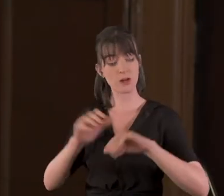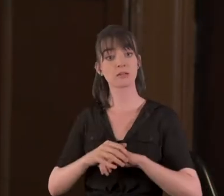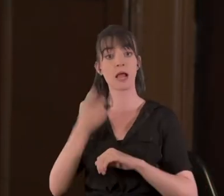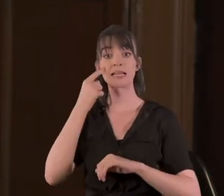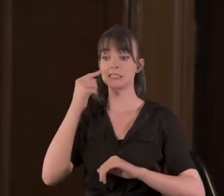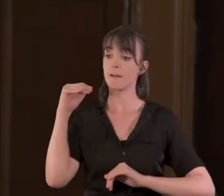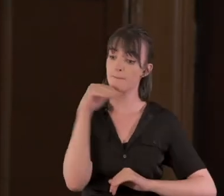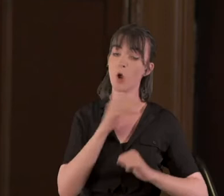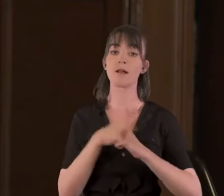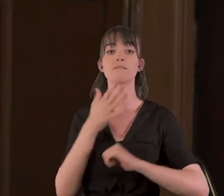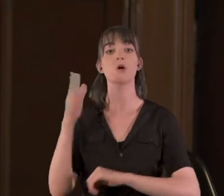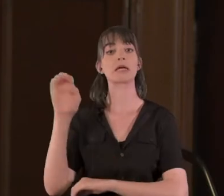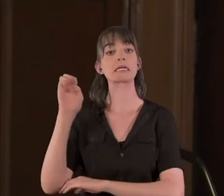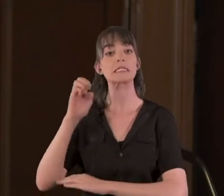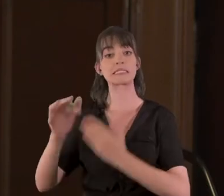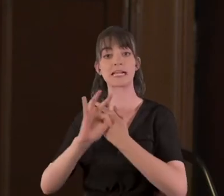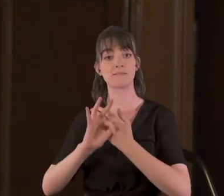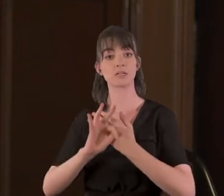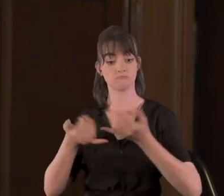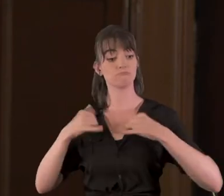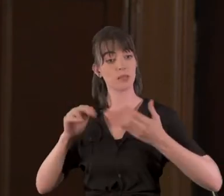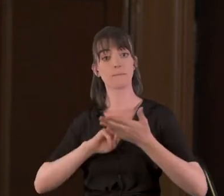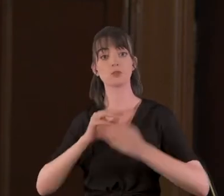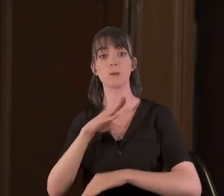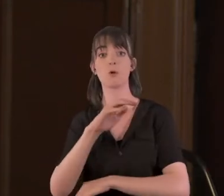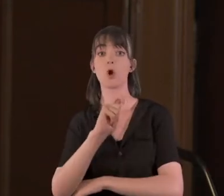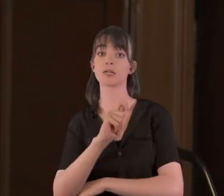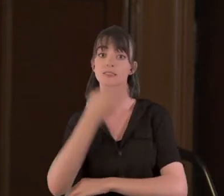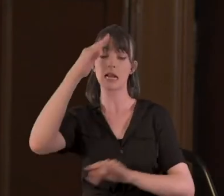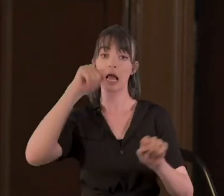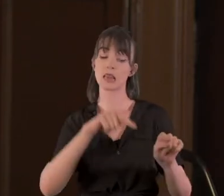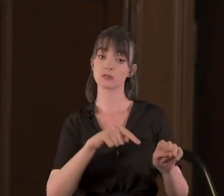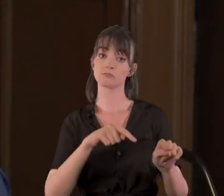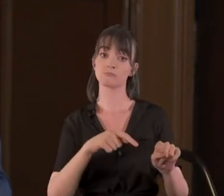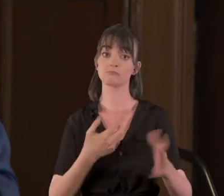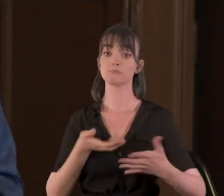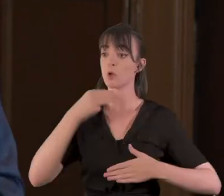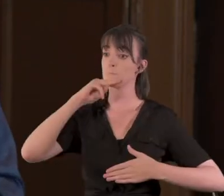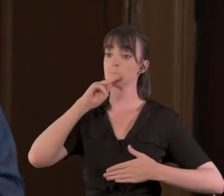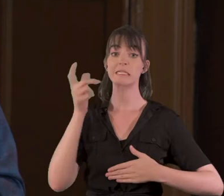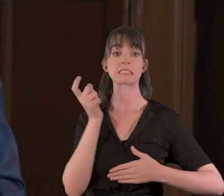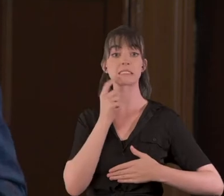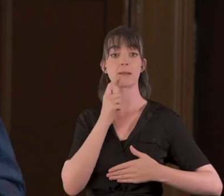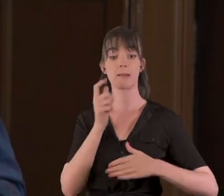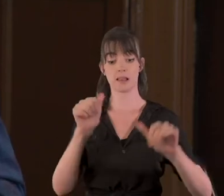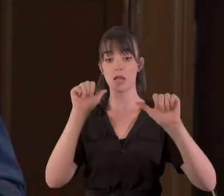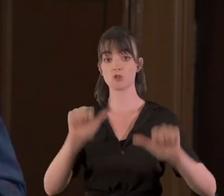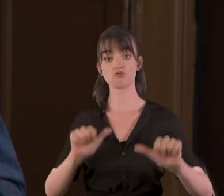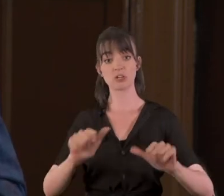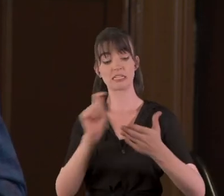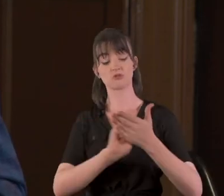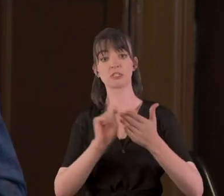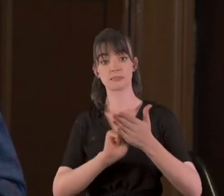safety that we should be able to use these ports, and therefore the matter passed into the structure of the treaty without any